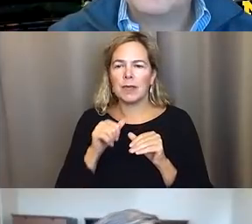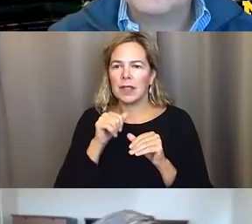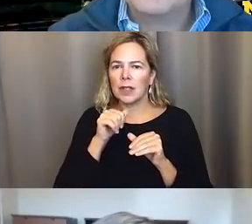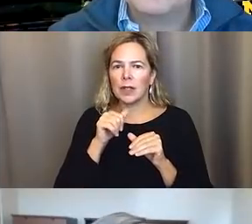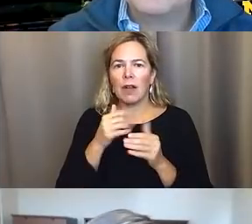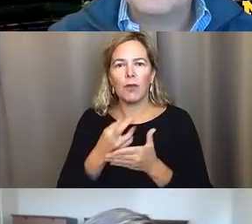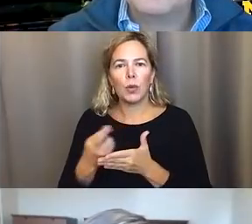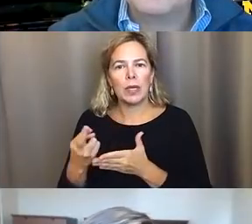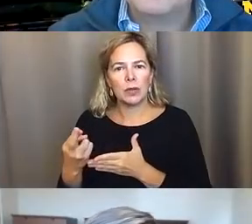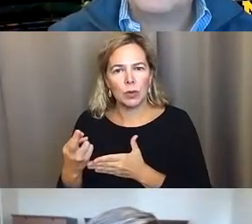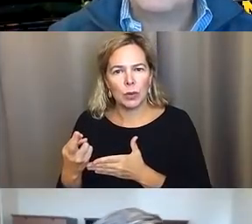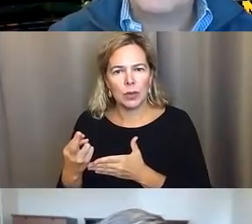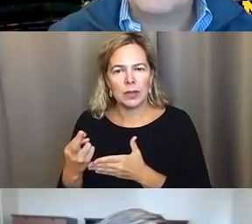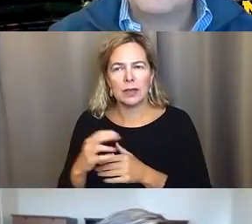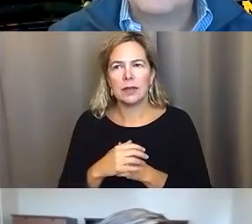resources, whether it's